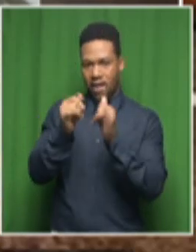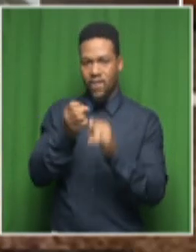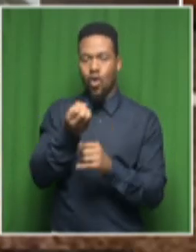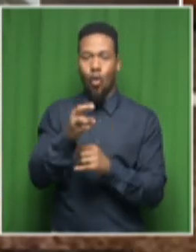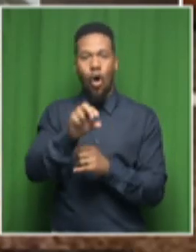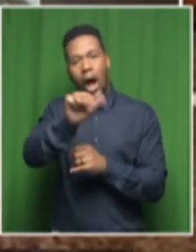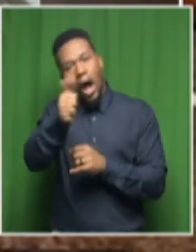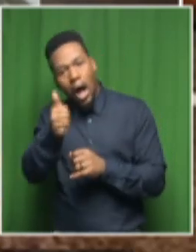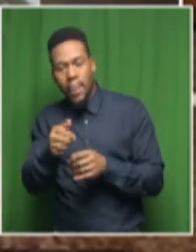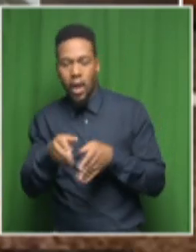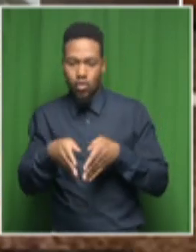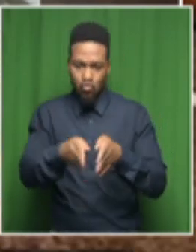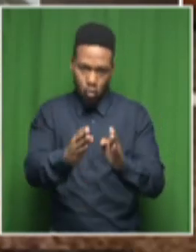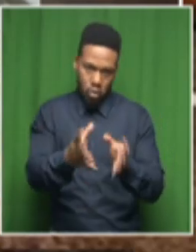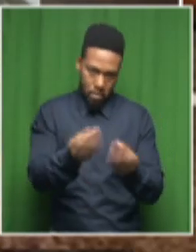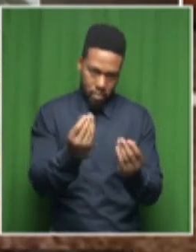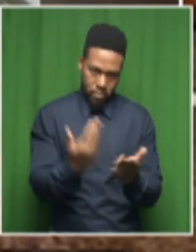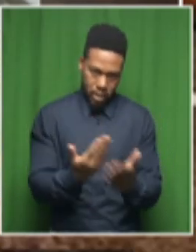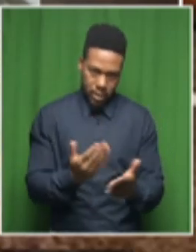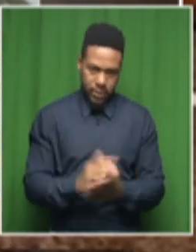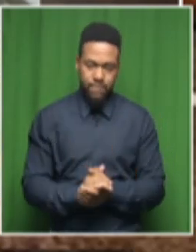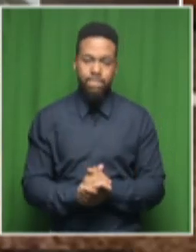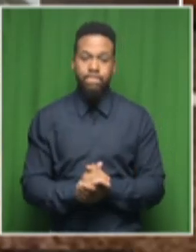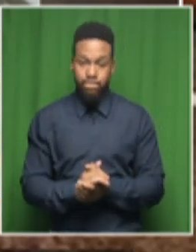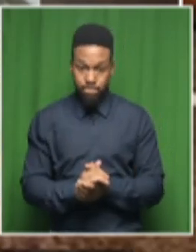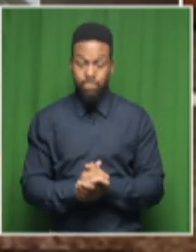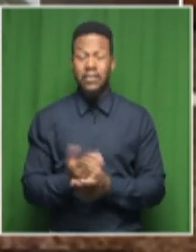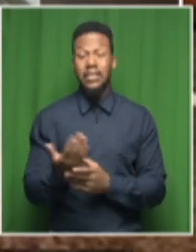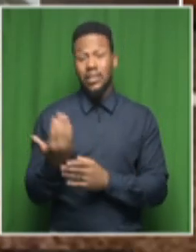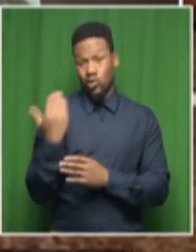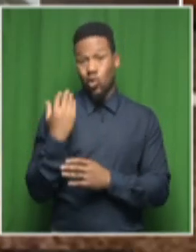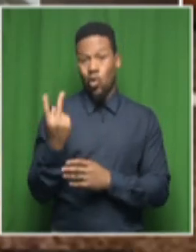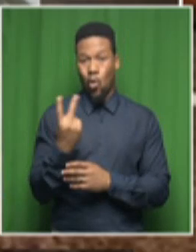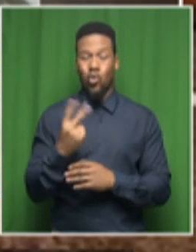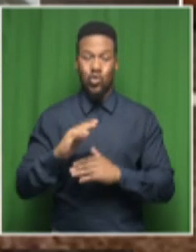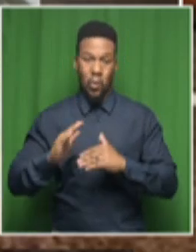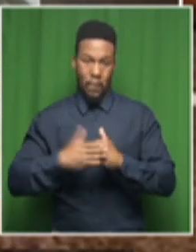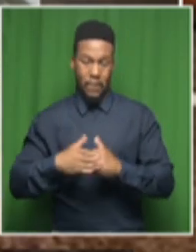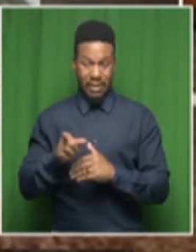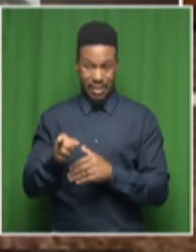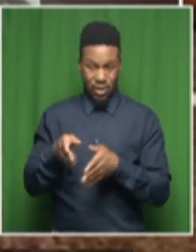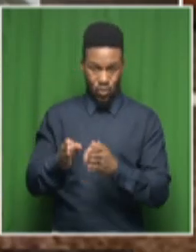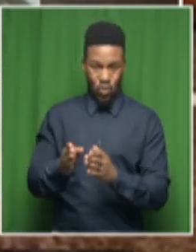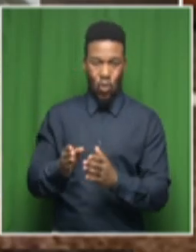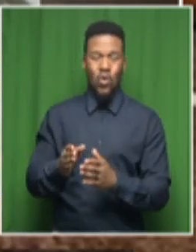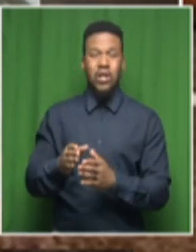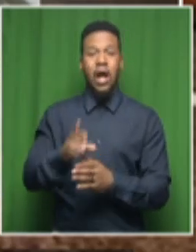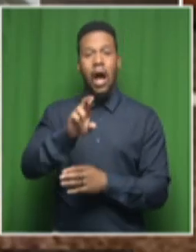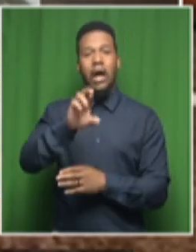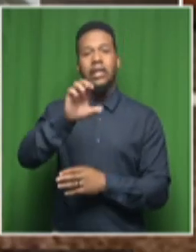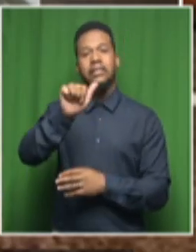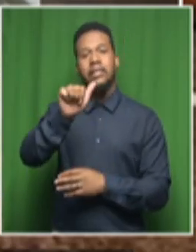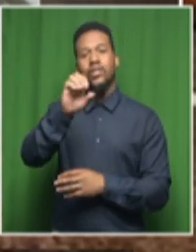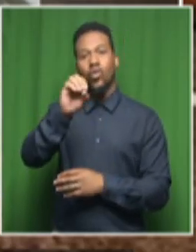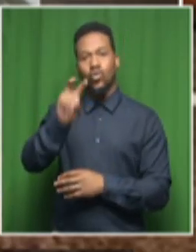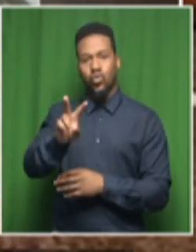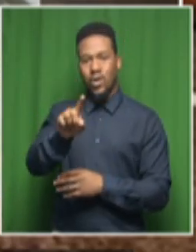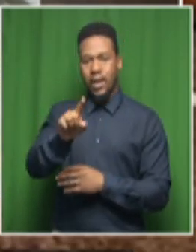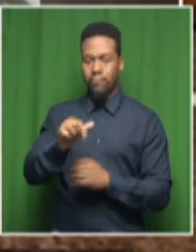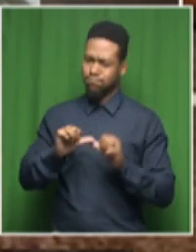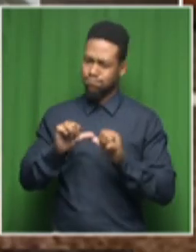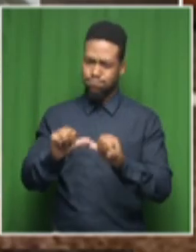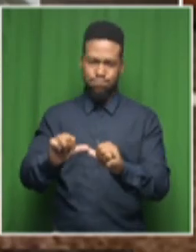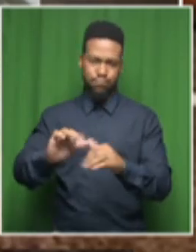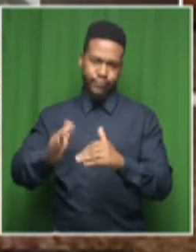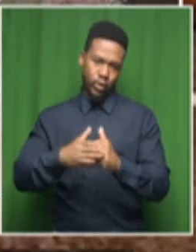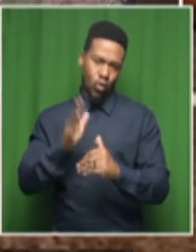So Dundee, that was also badly locked down yesterday, has largely been reopened. But that 602 is a road that will probably remain closed for